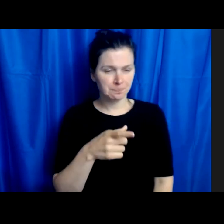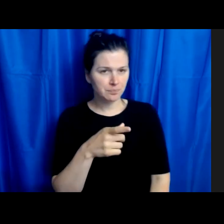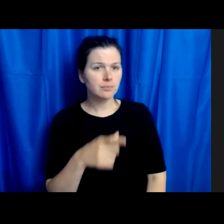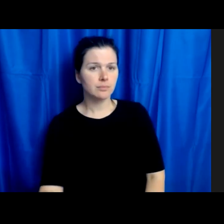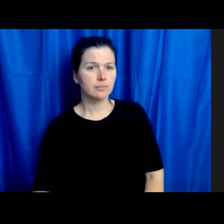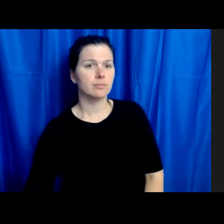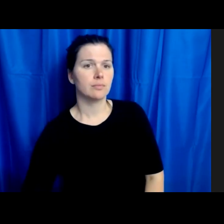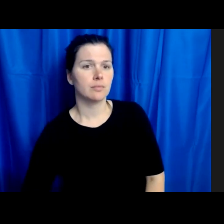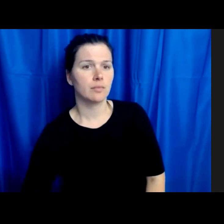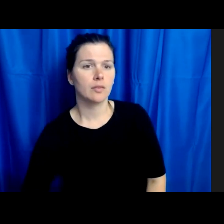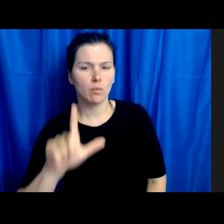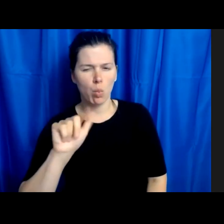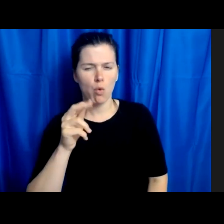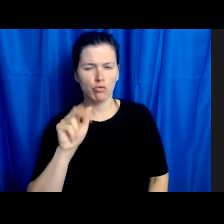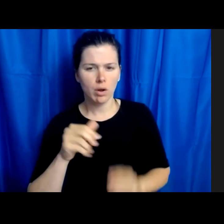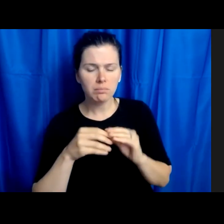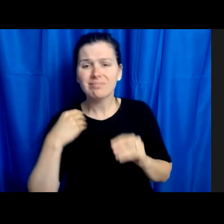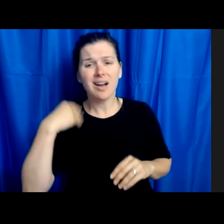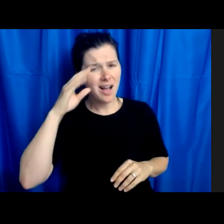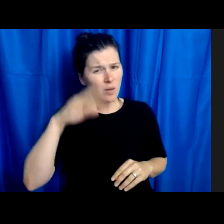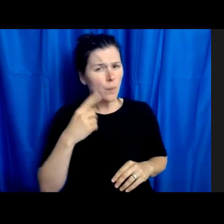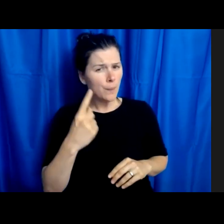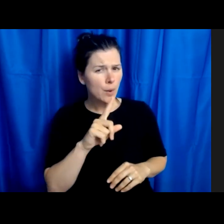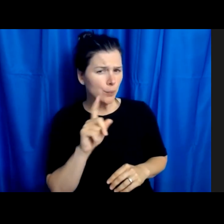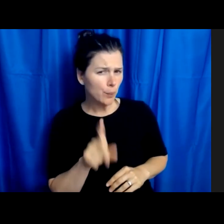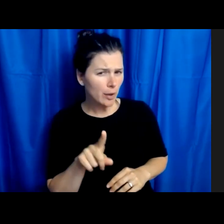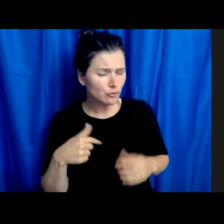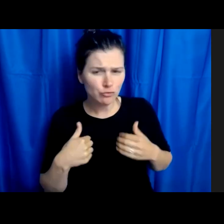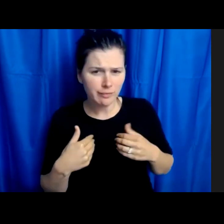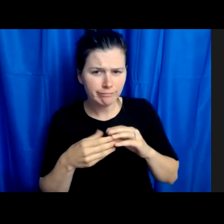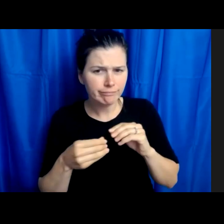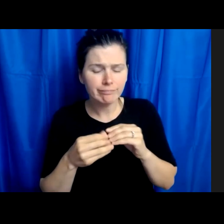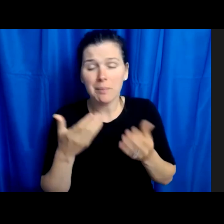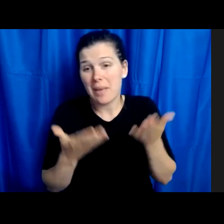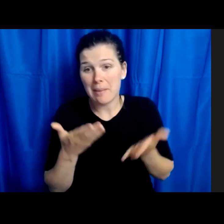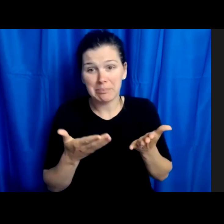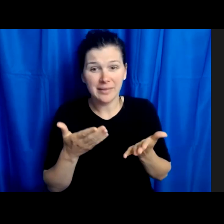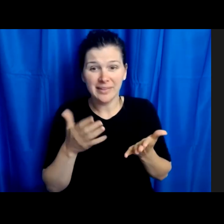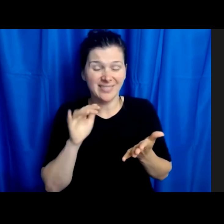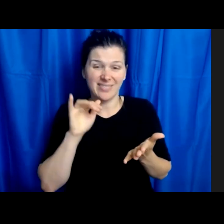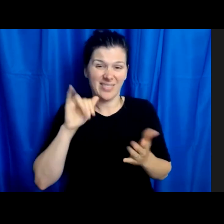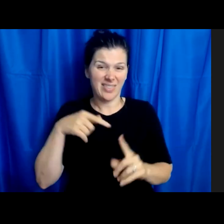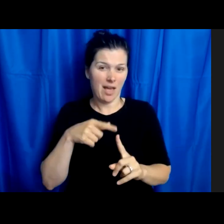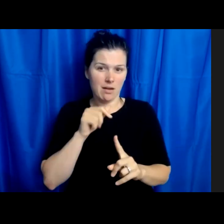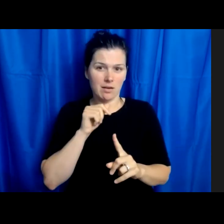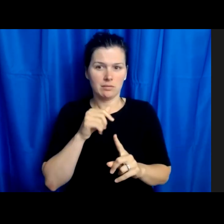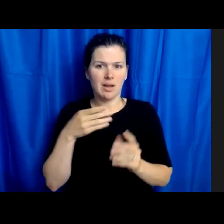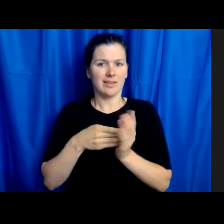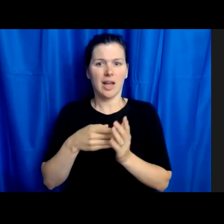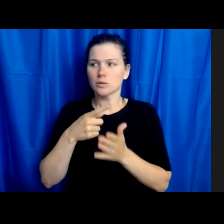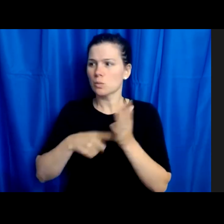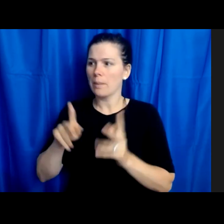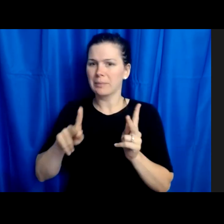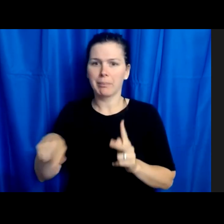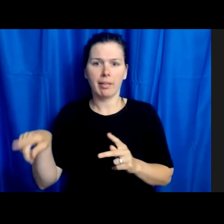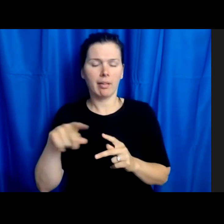that I have that probably just goes against everything that people have been taught is when you said, don't worry about what they